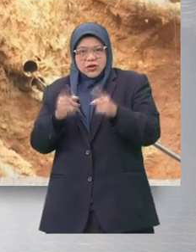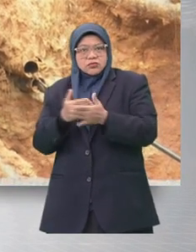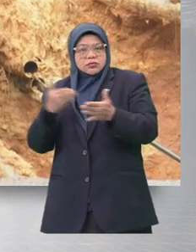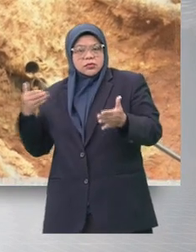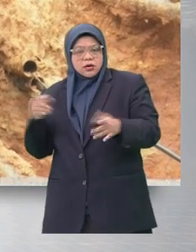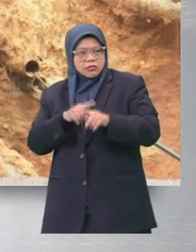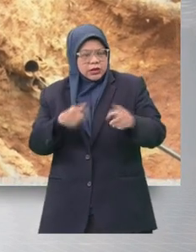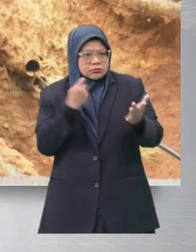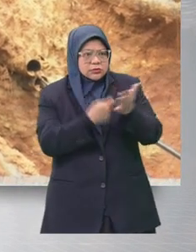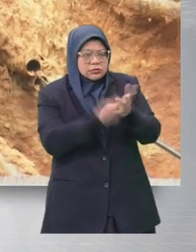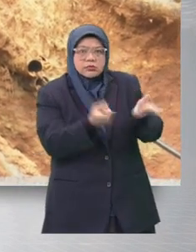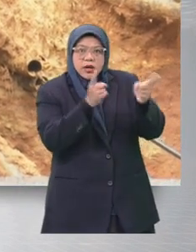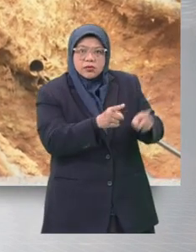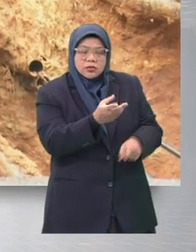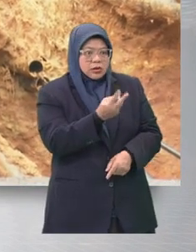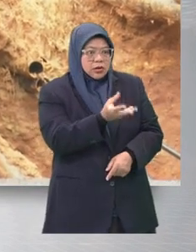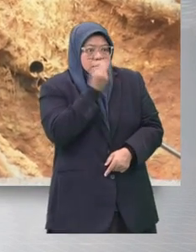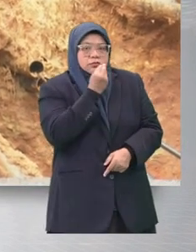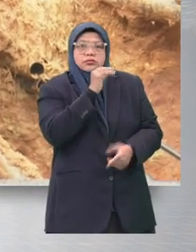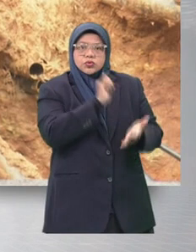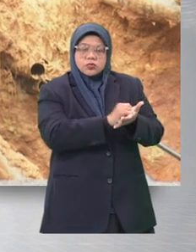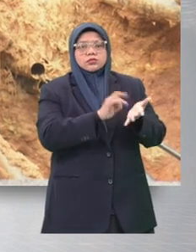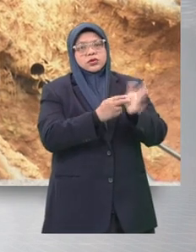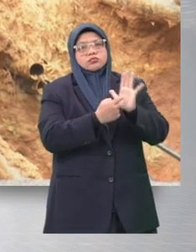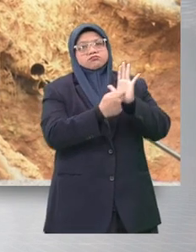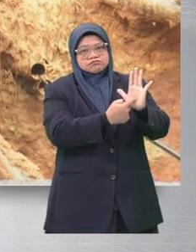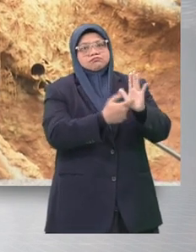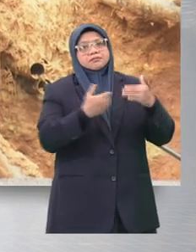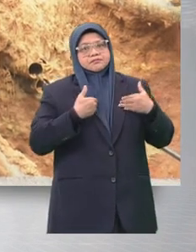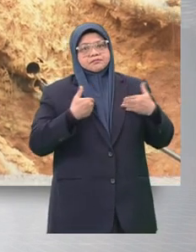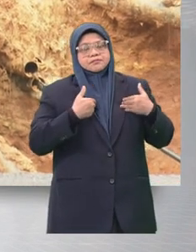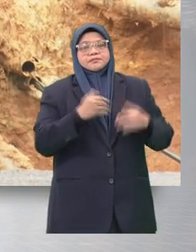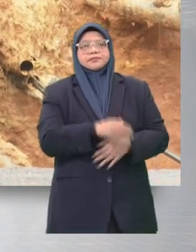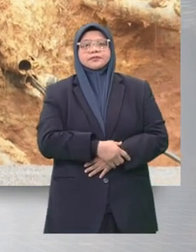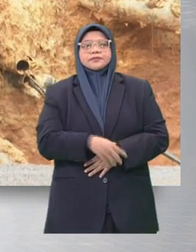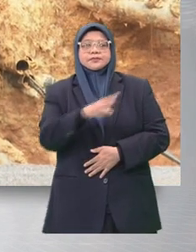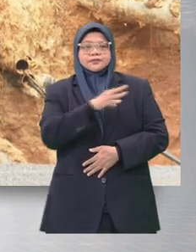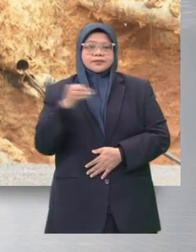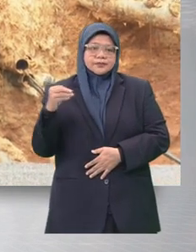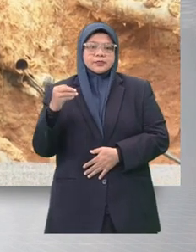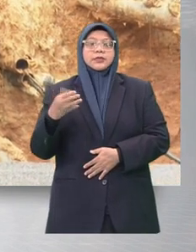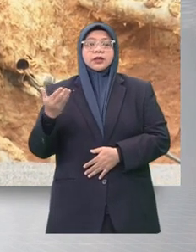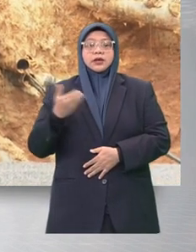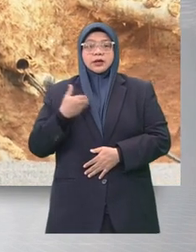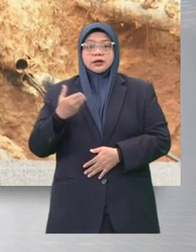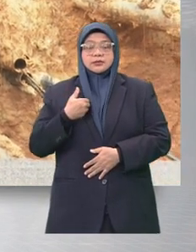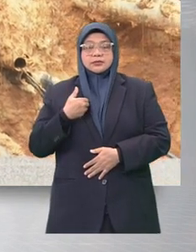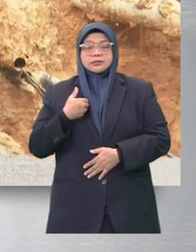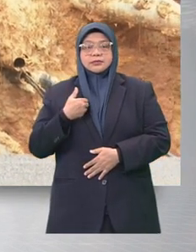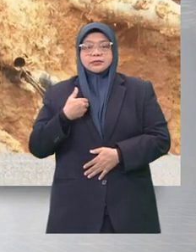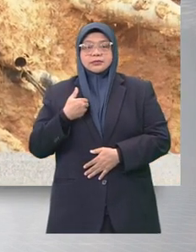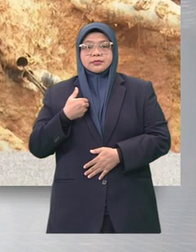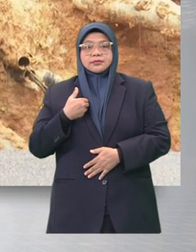suddenly, it's happening. That is satu tanda-tanda. And then, in the middle of the slope,